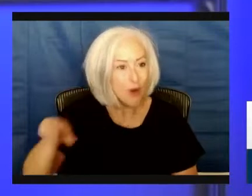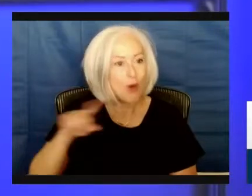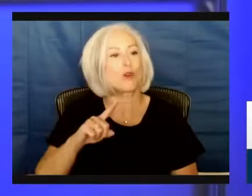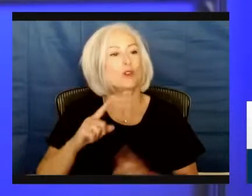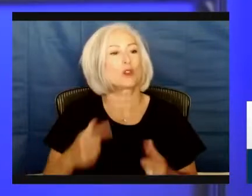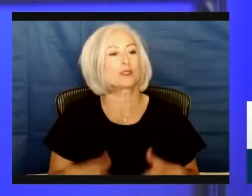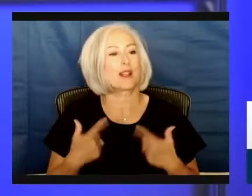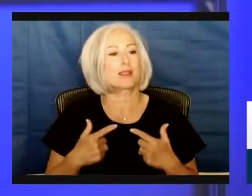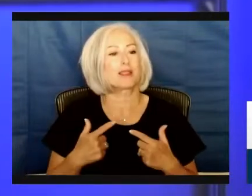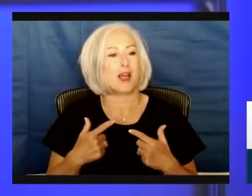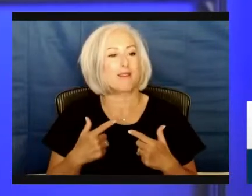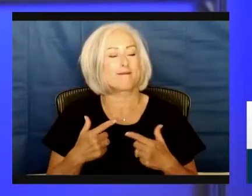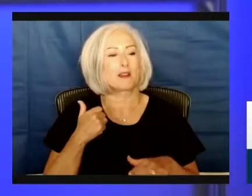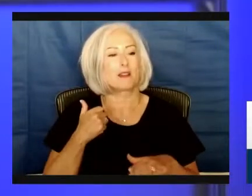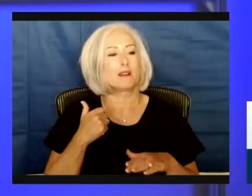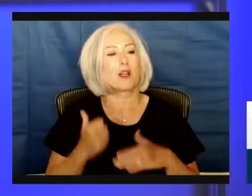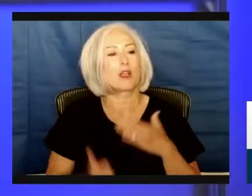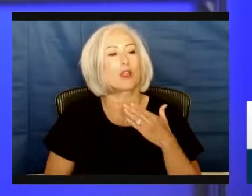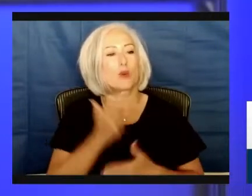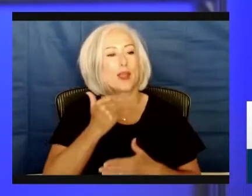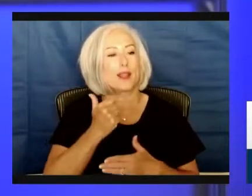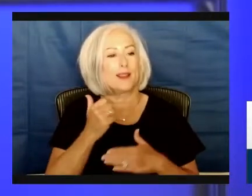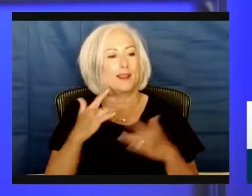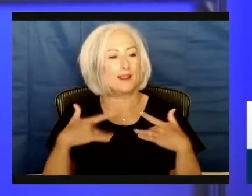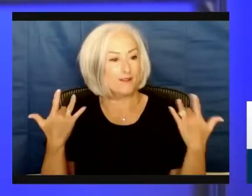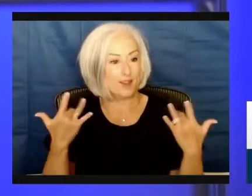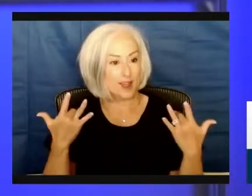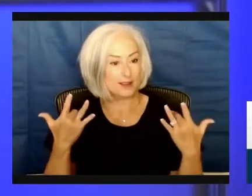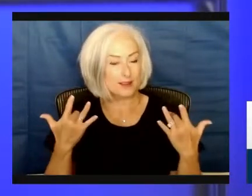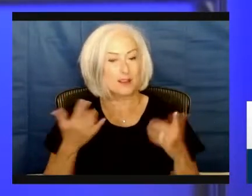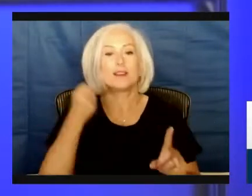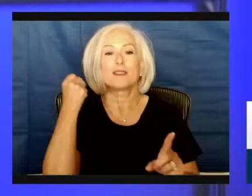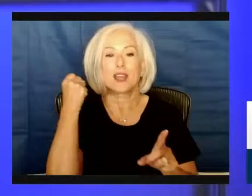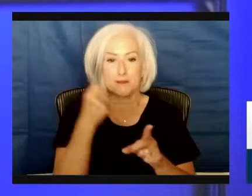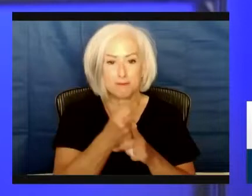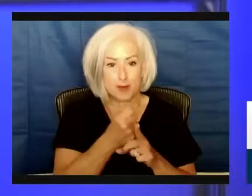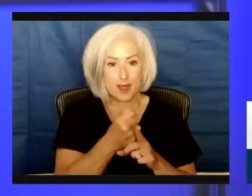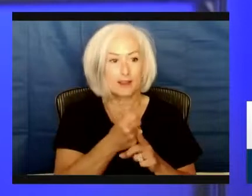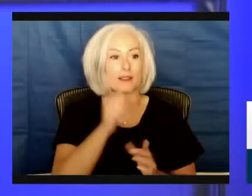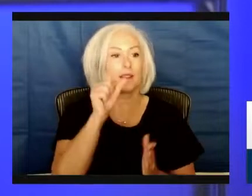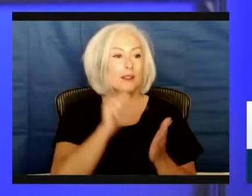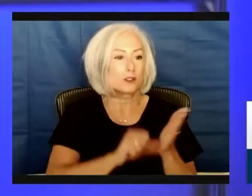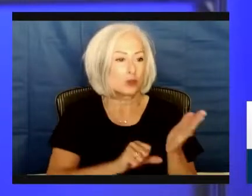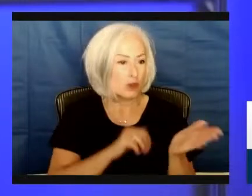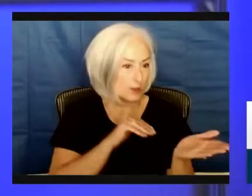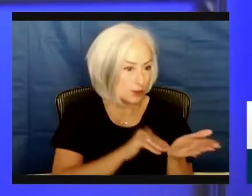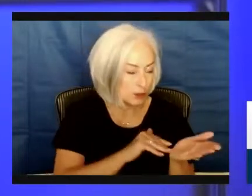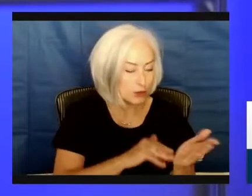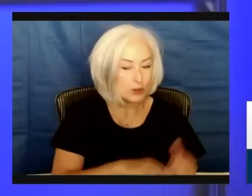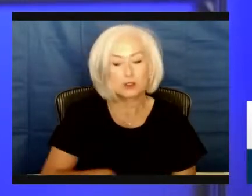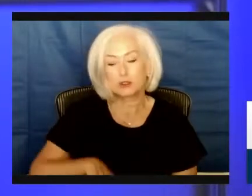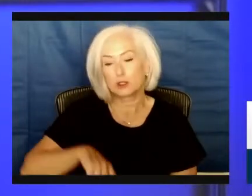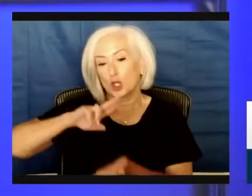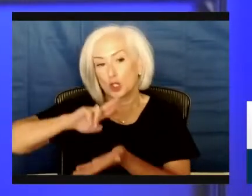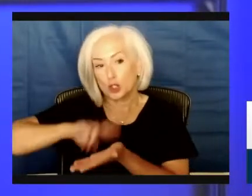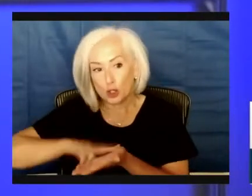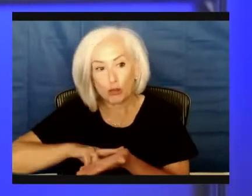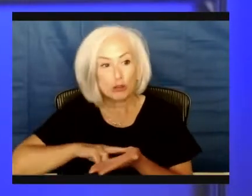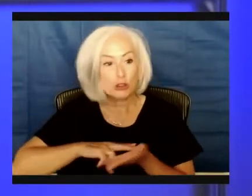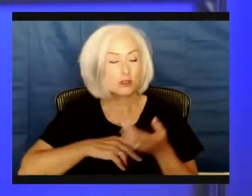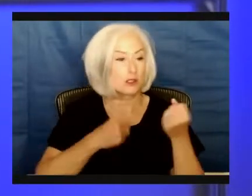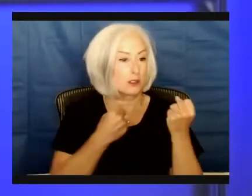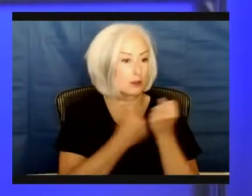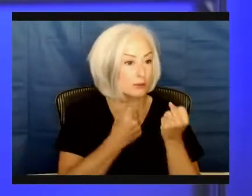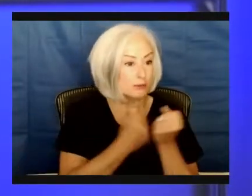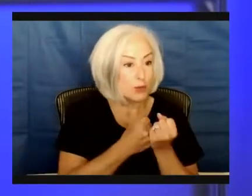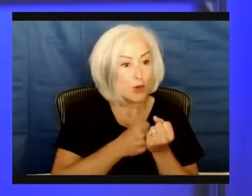an impact on our emergency physicians, our trauma surgeons, all the nursing staff, all the ancillary support that we have. And the first